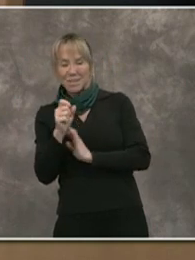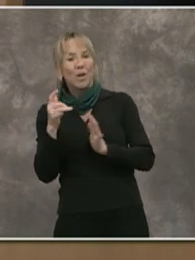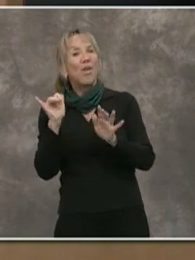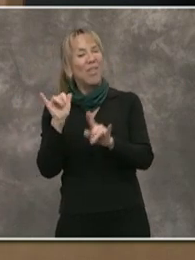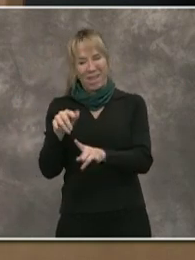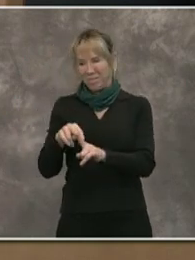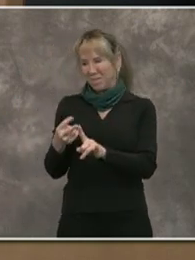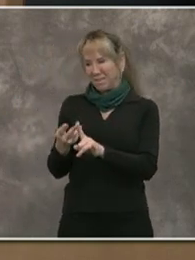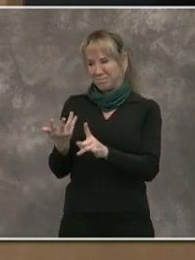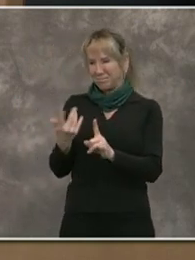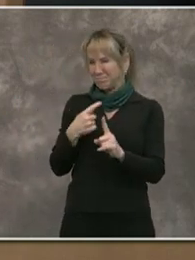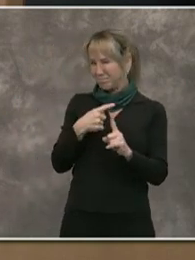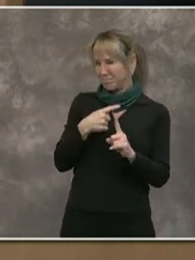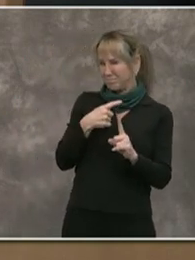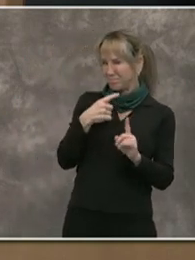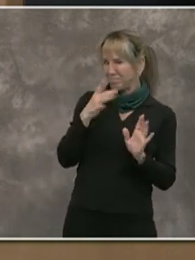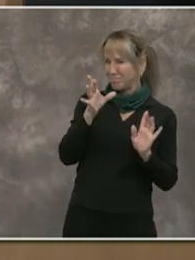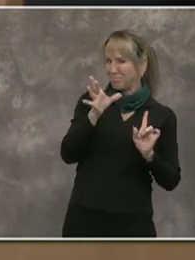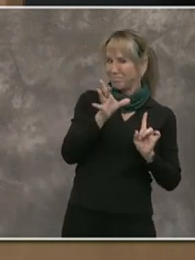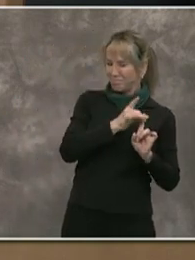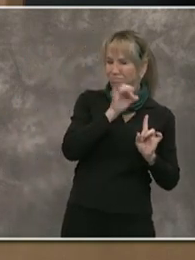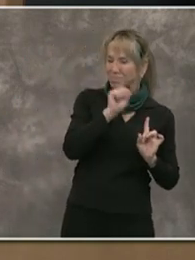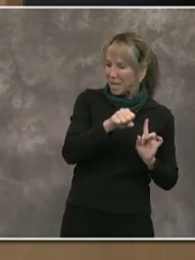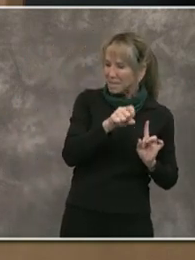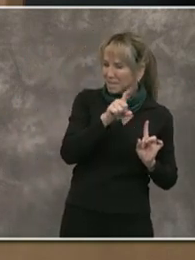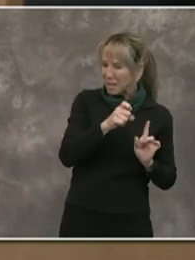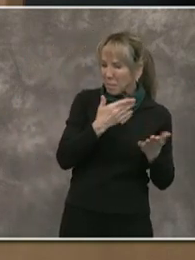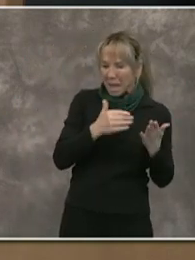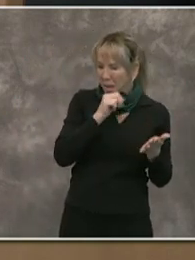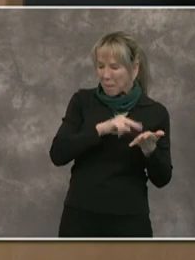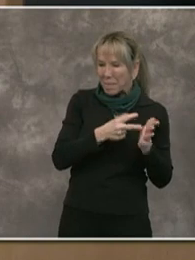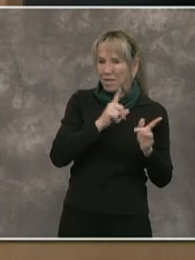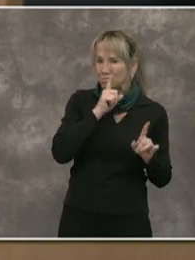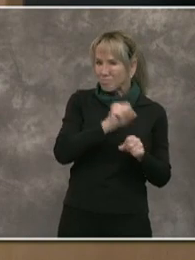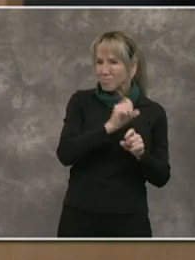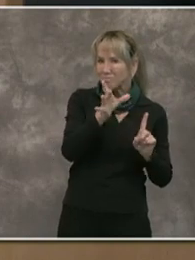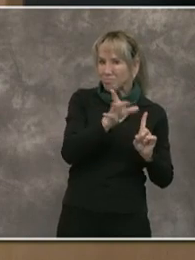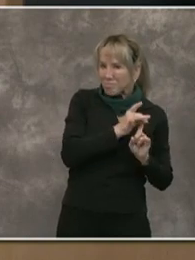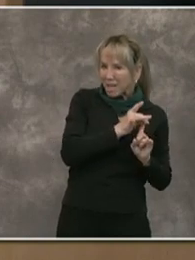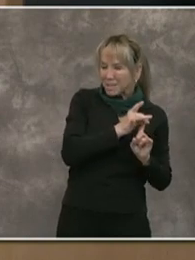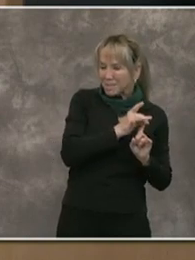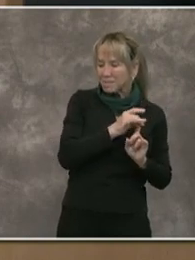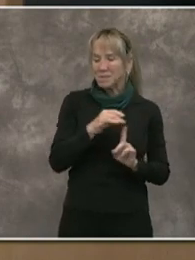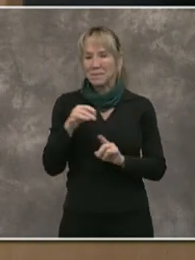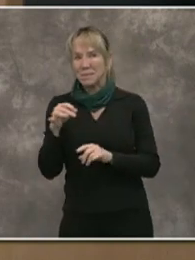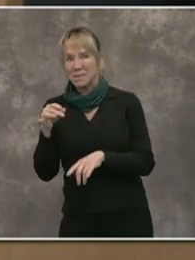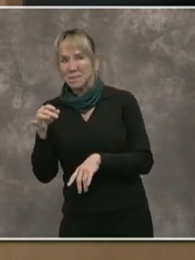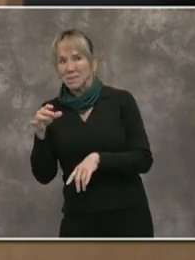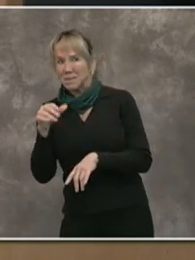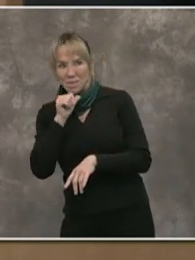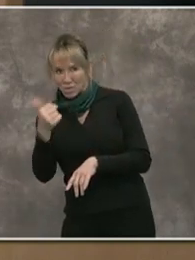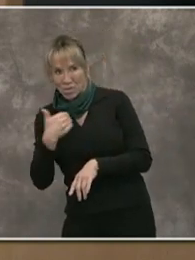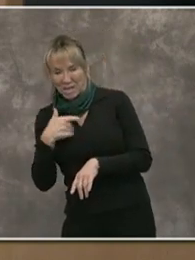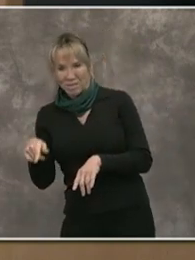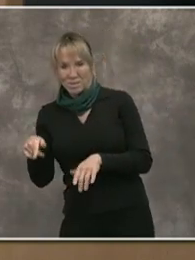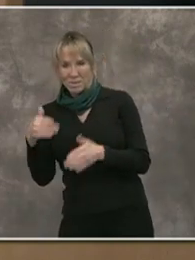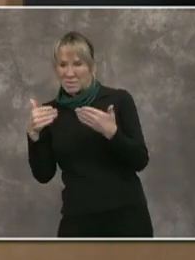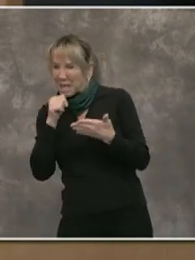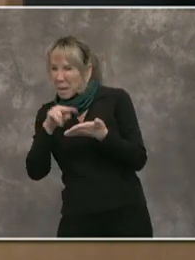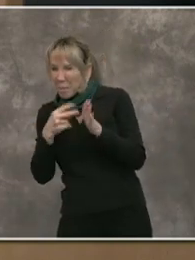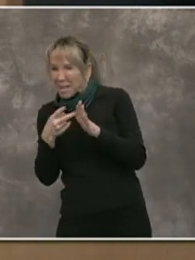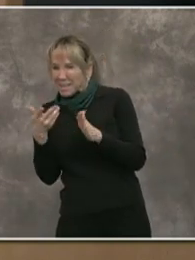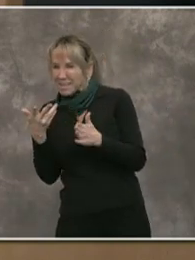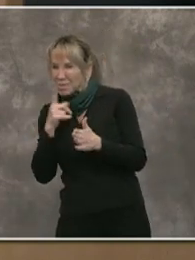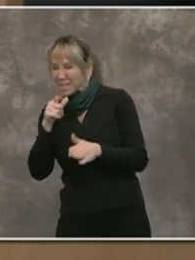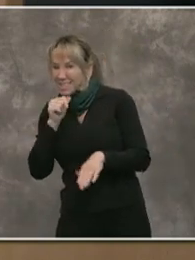not mean it's positive, a negative test might not mean it's negative, and this is actually very true of a lot of these serologic tests. If you think